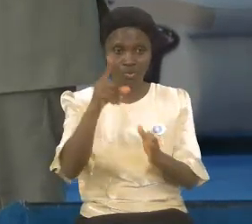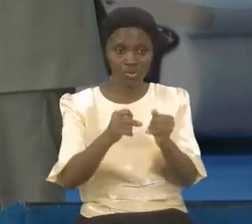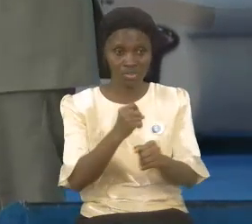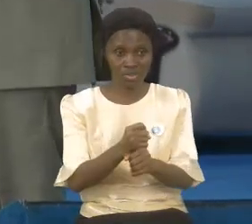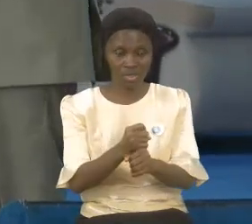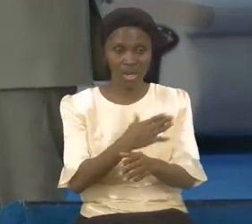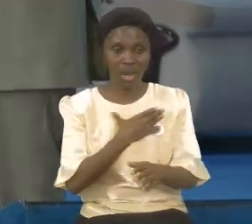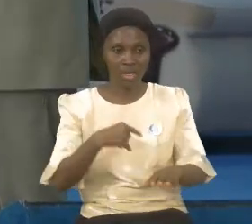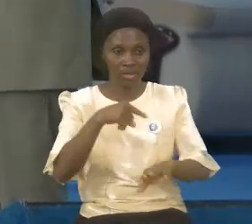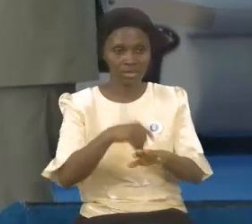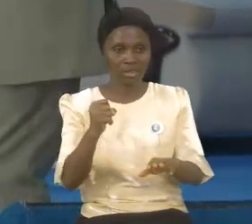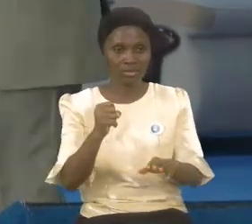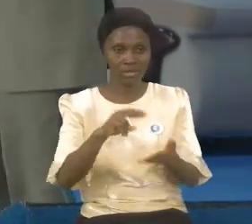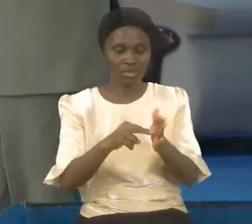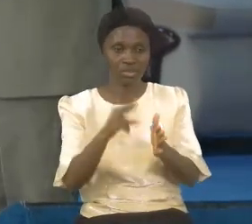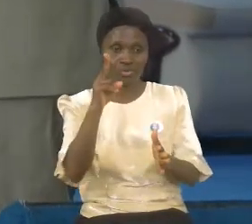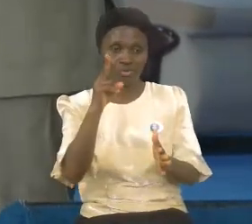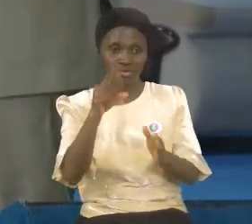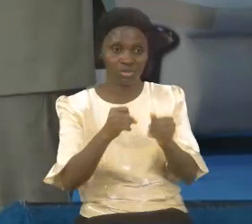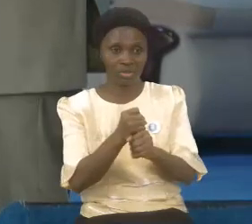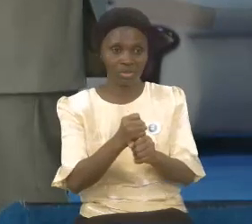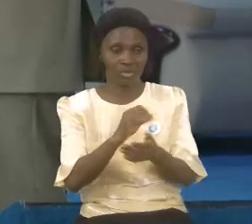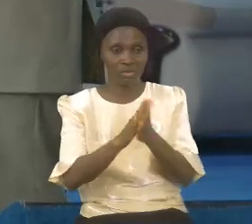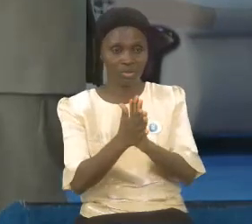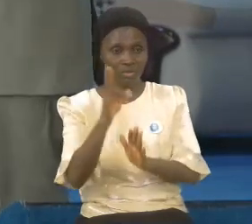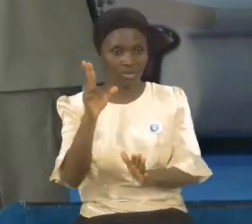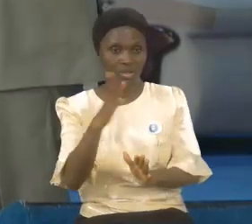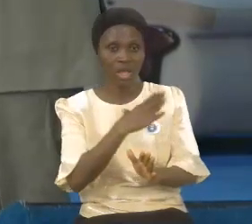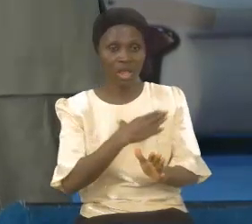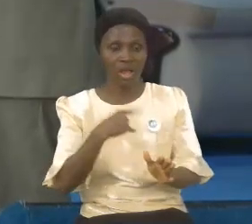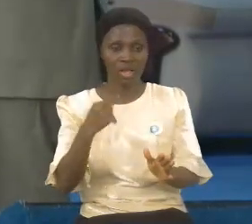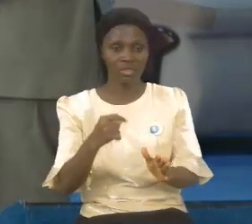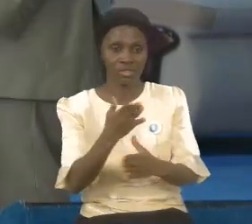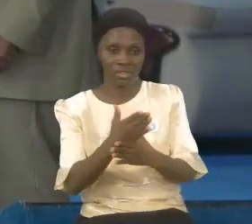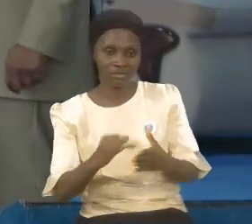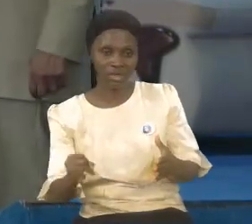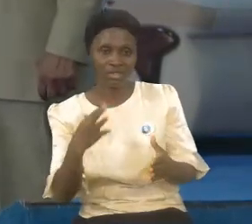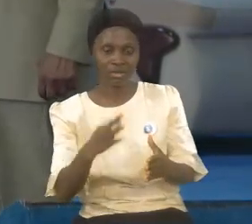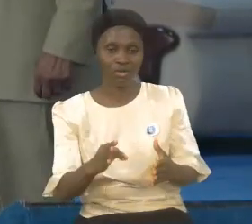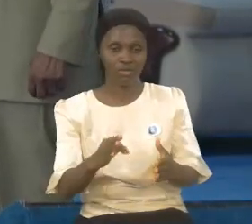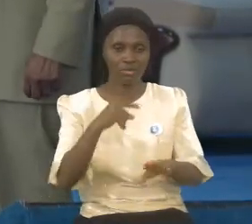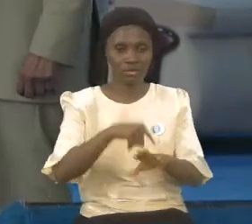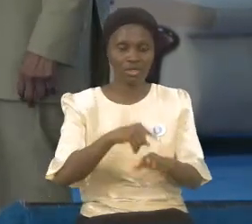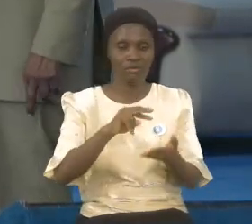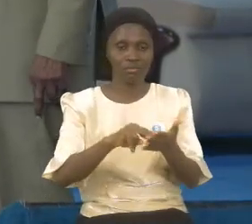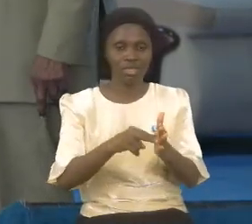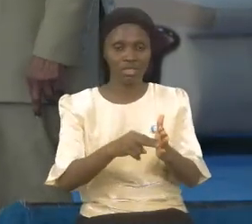times 2 years, making three, and the dividing of time, half a year,